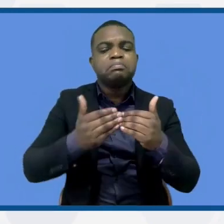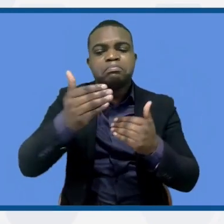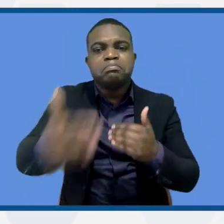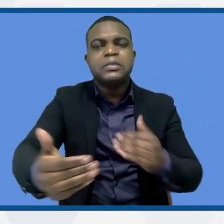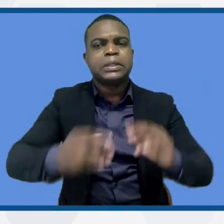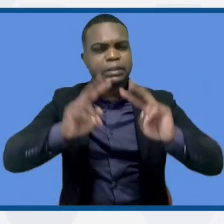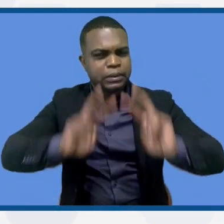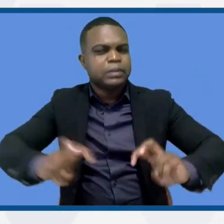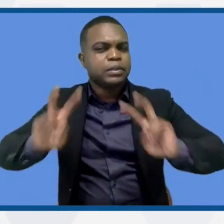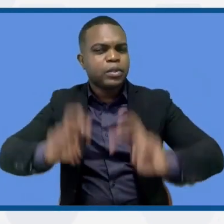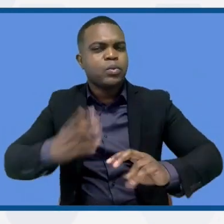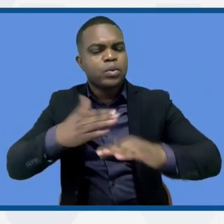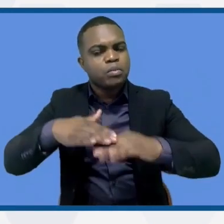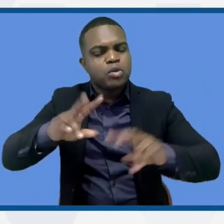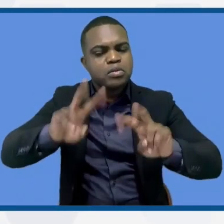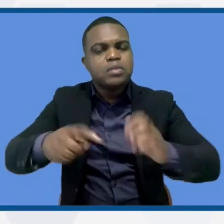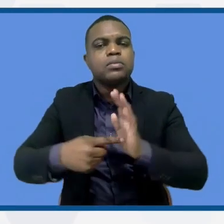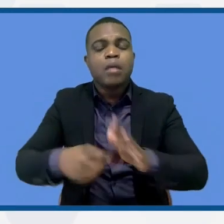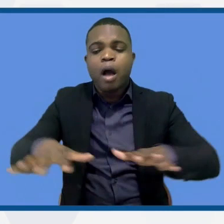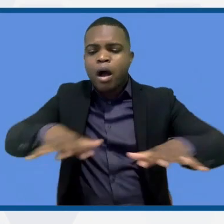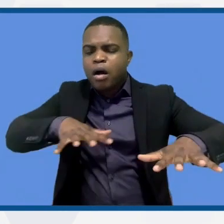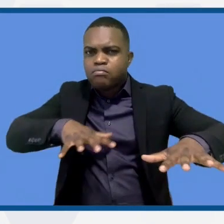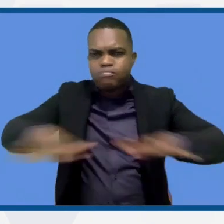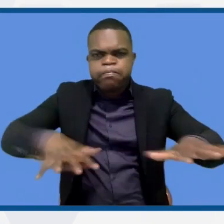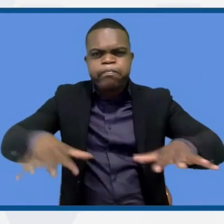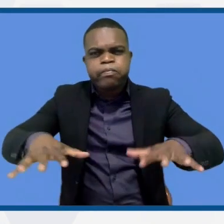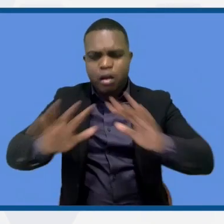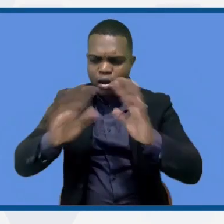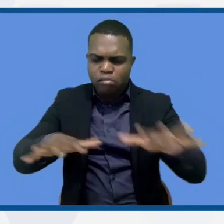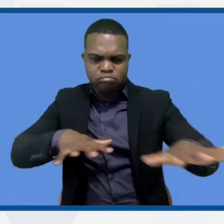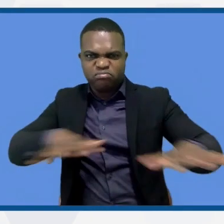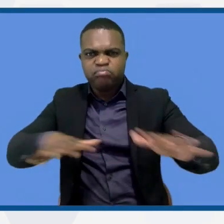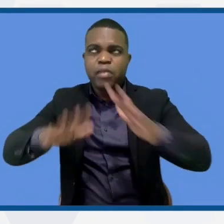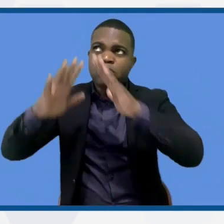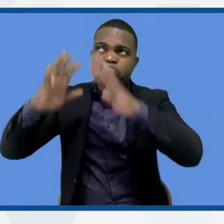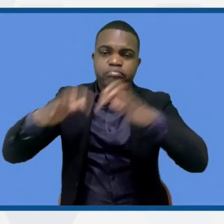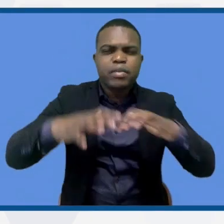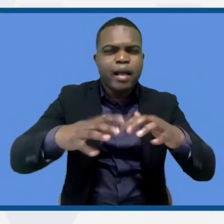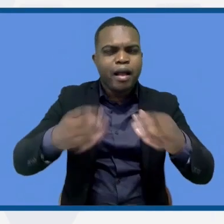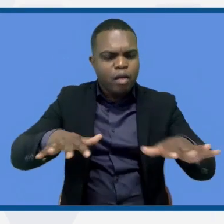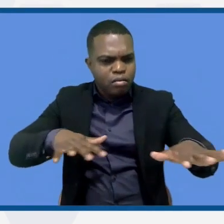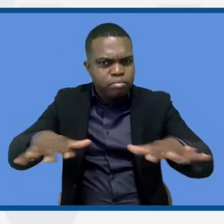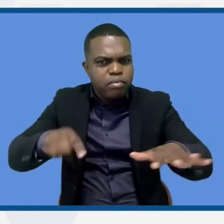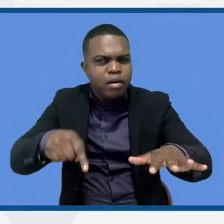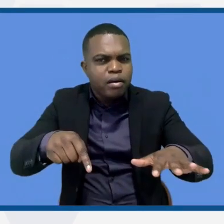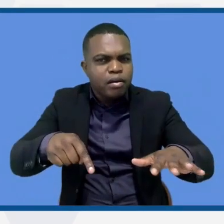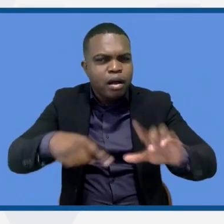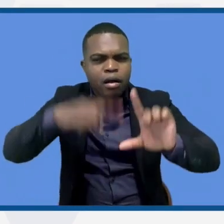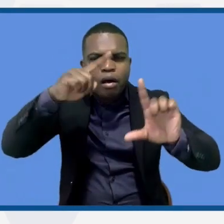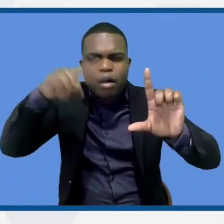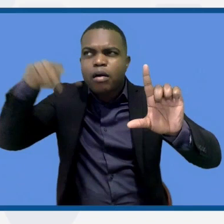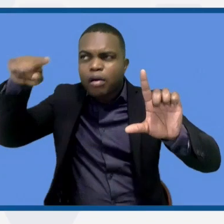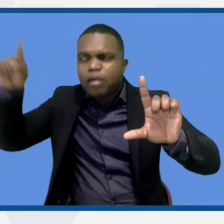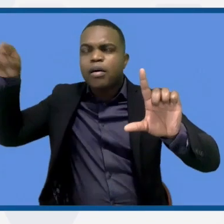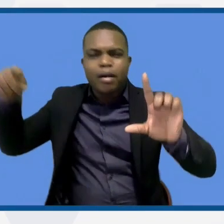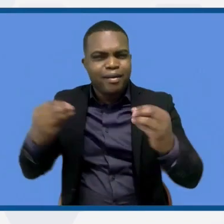with climate change, floodings for all of the countries, or the potential effects that